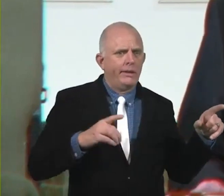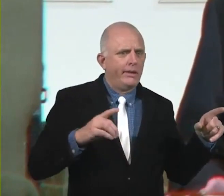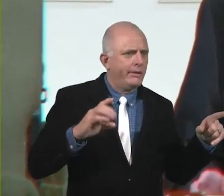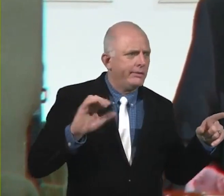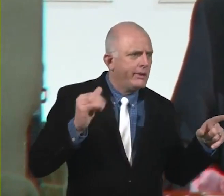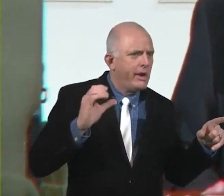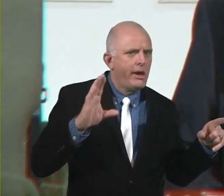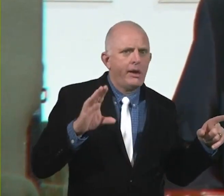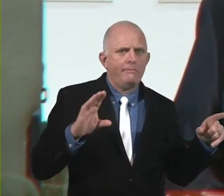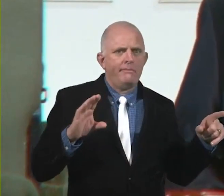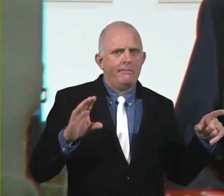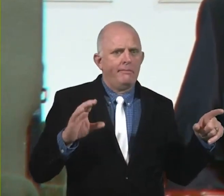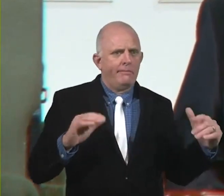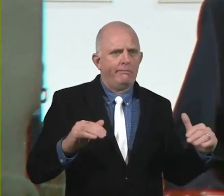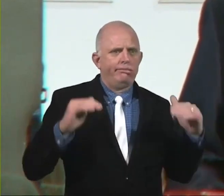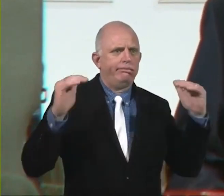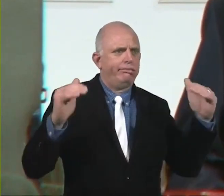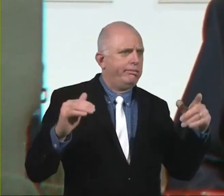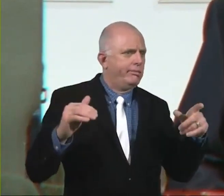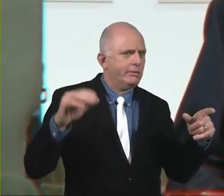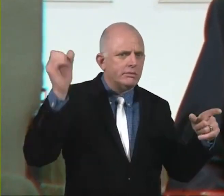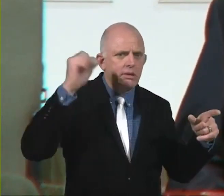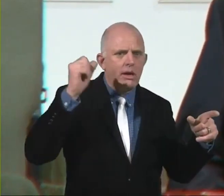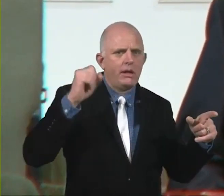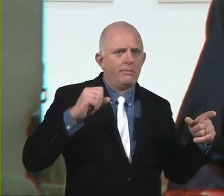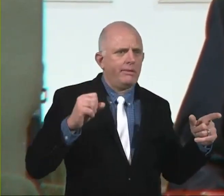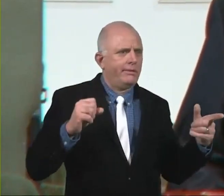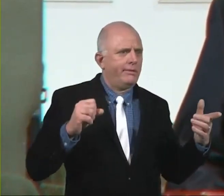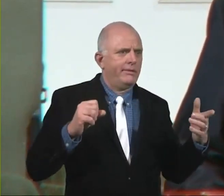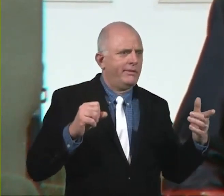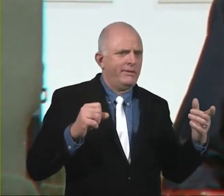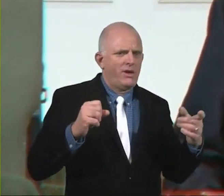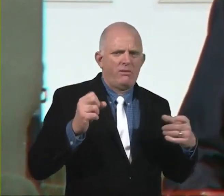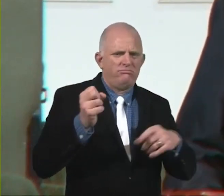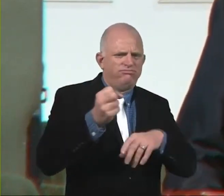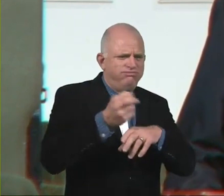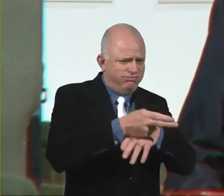better than Solomon. He's better than the temple.